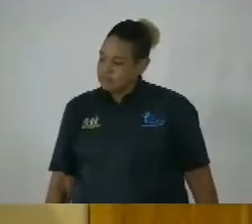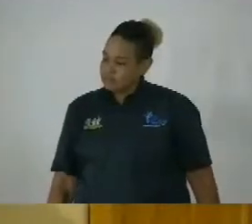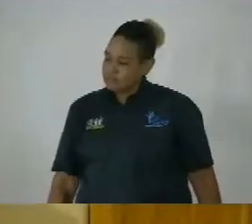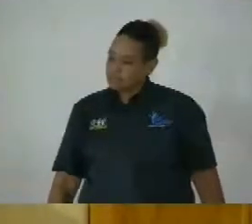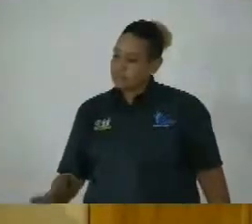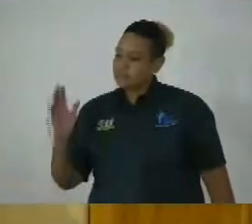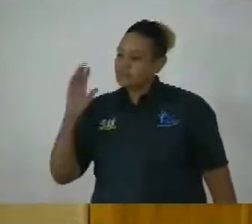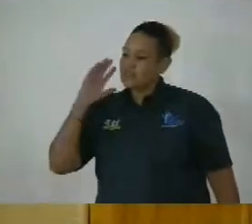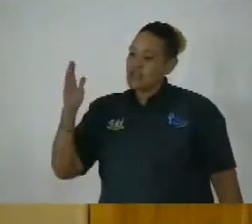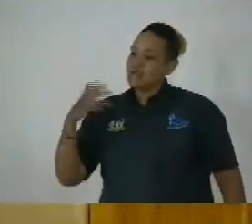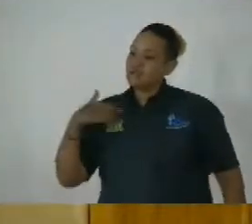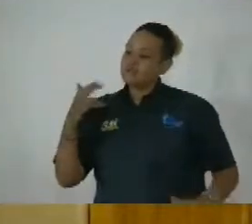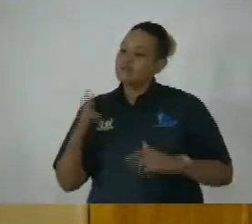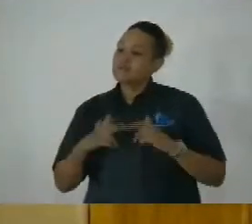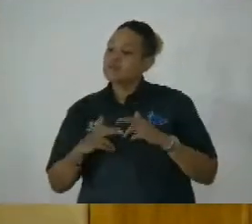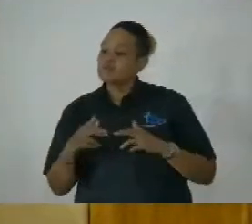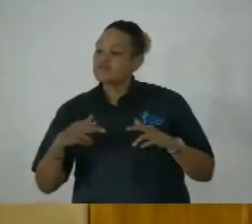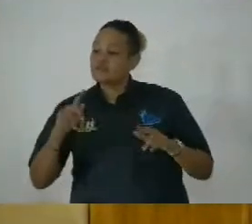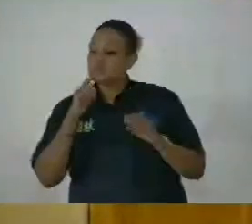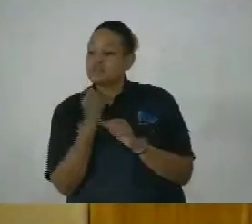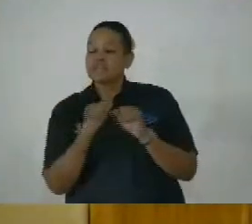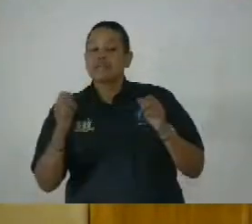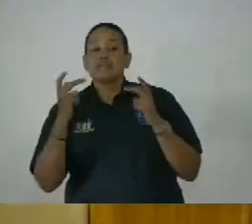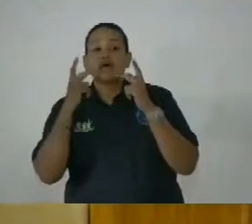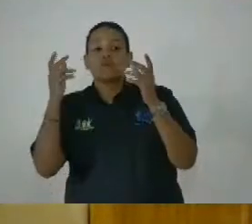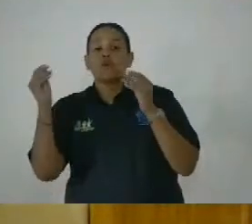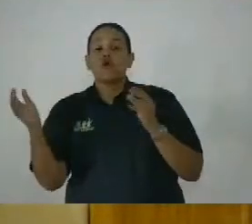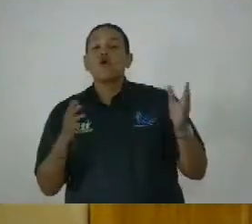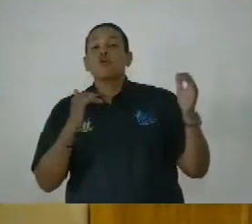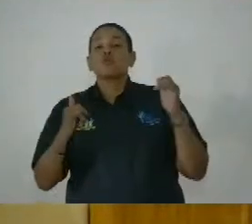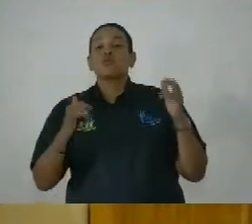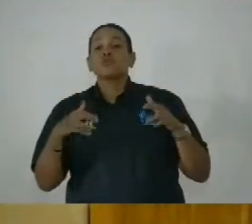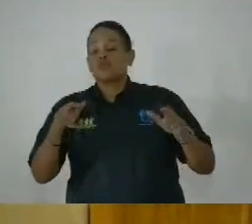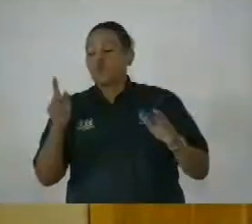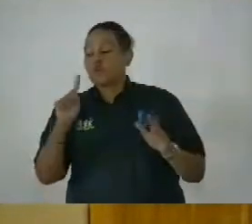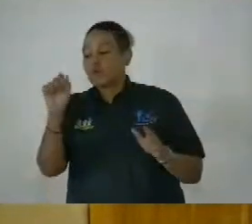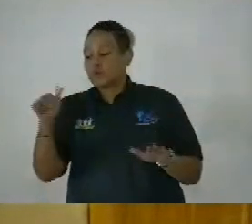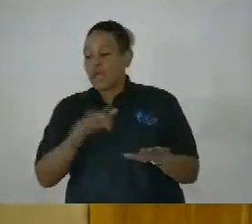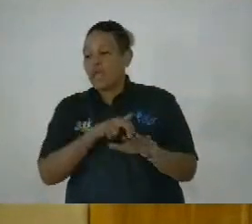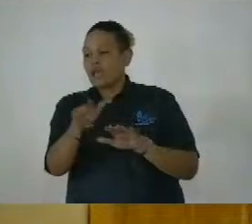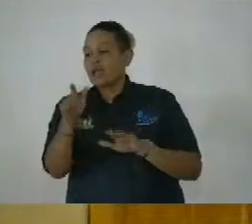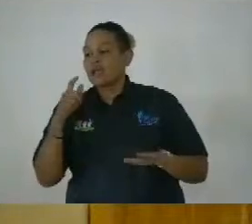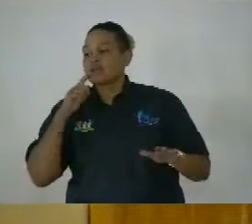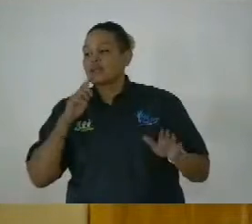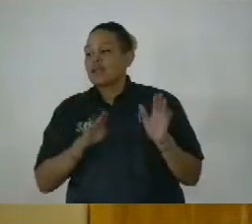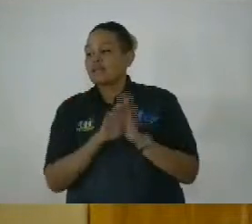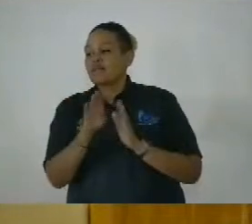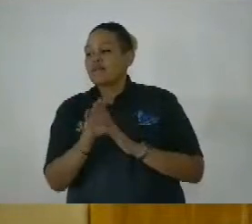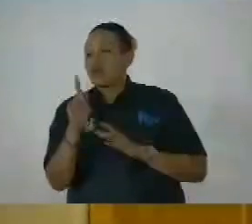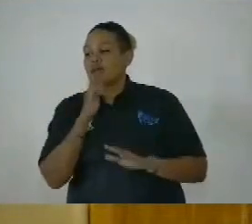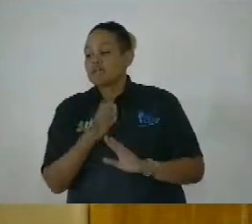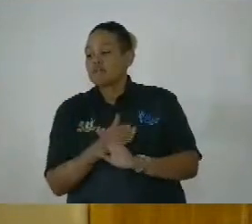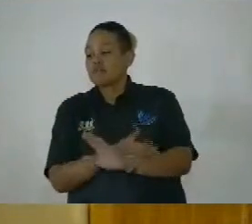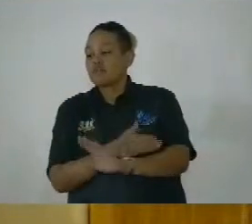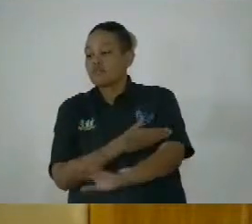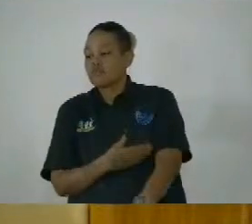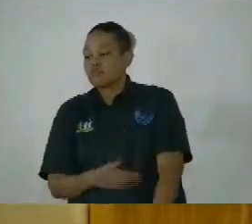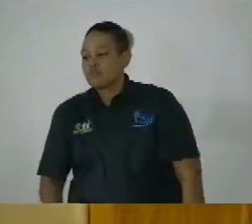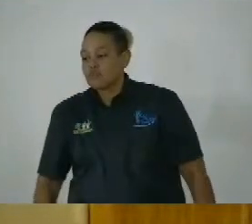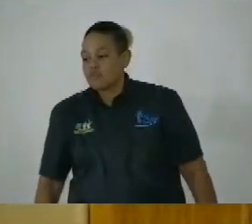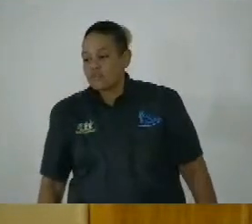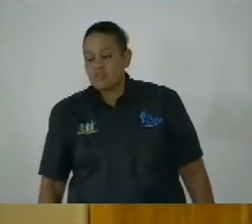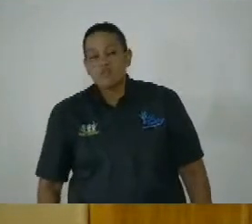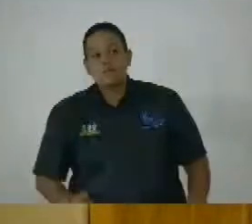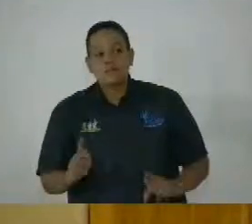I will build a road for safety and public order, which is the road on which you can get development and progress.